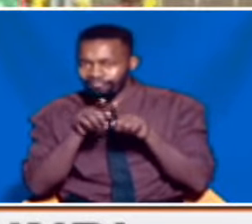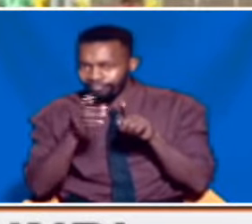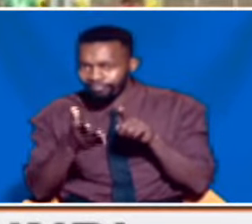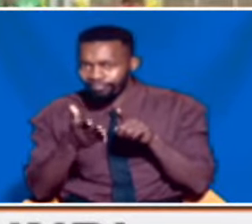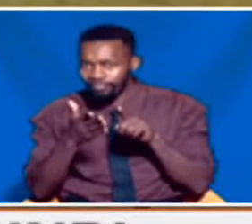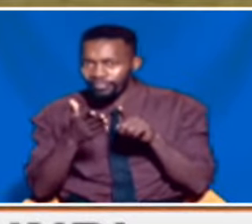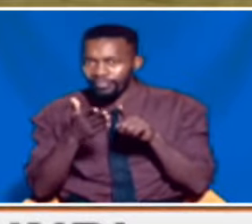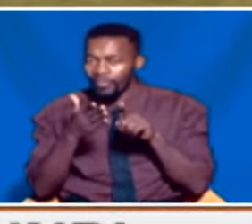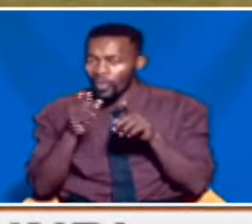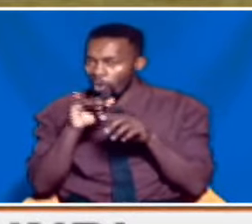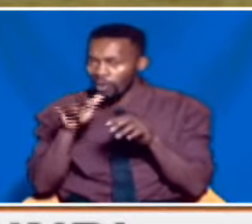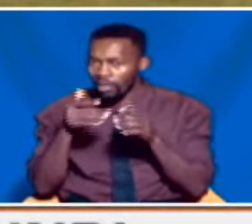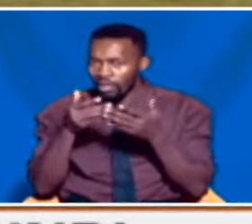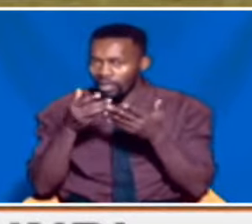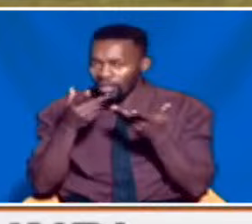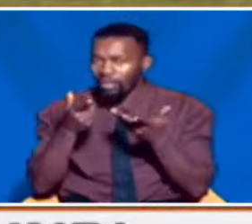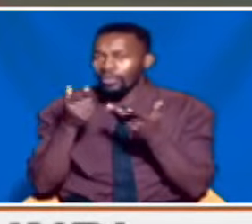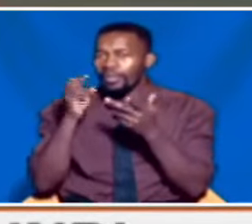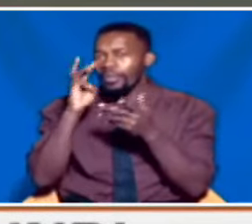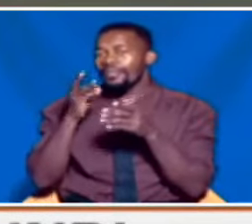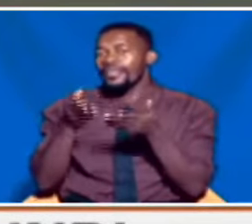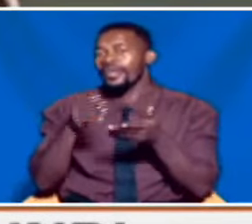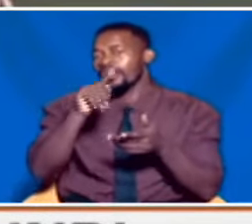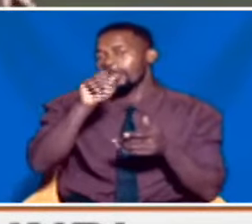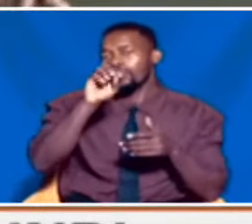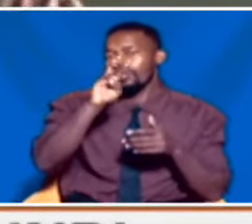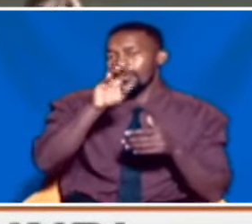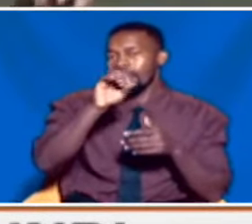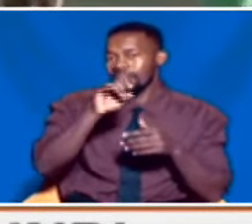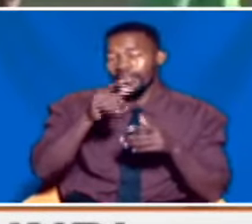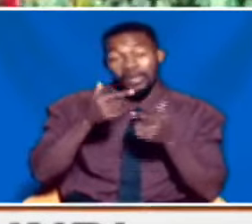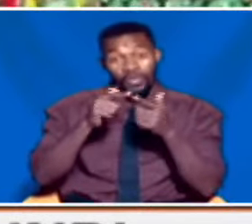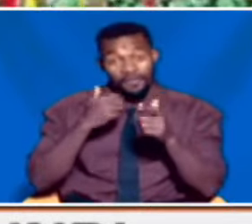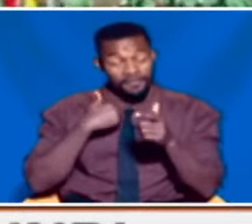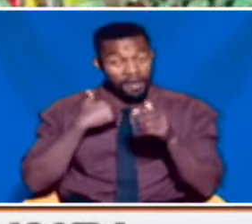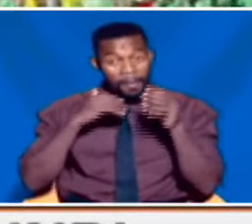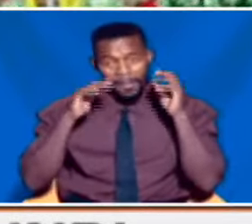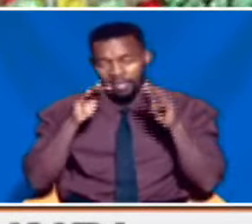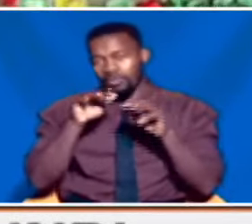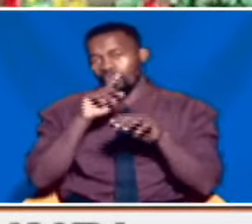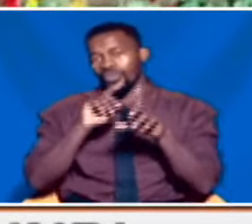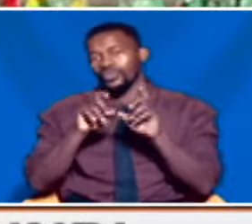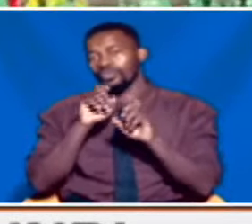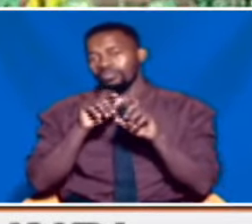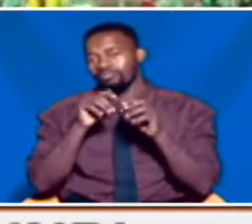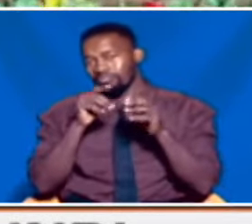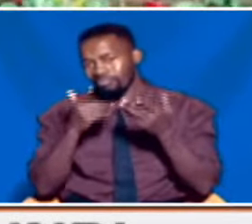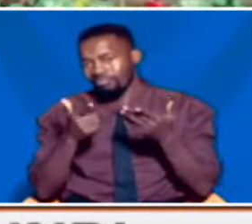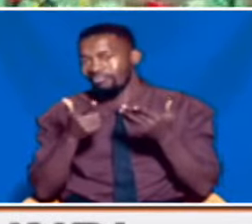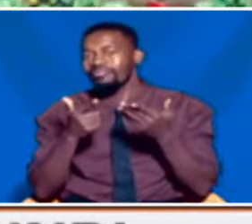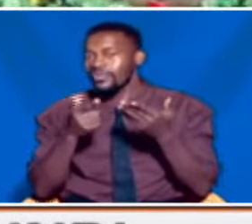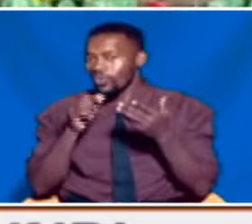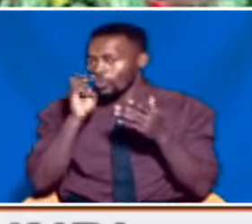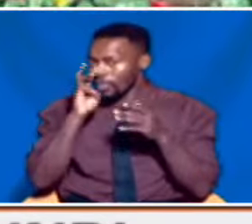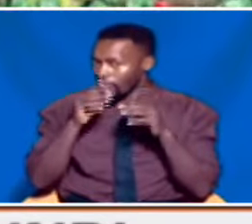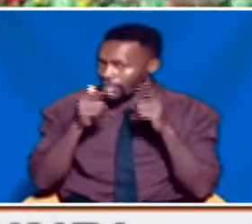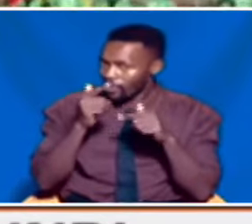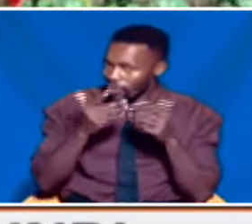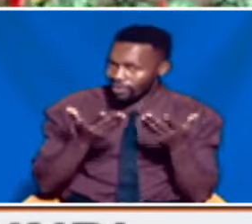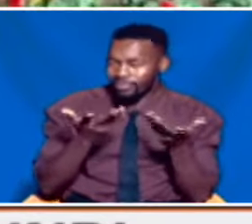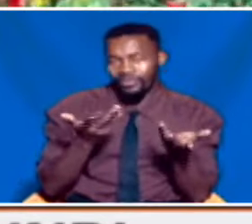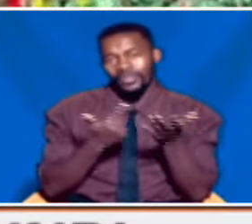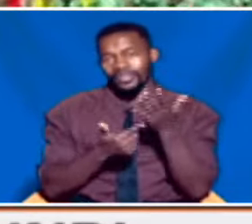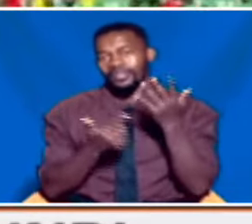of Zach and Tobias is a big question, so I can count a lot, but like I said also in